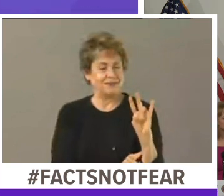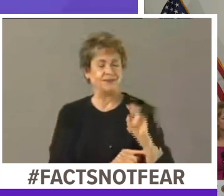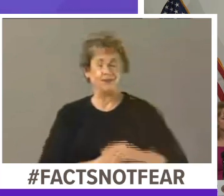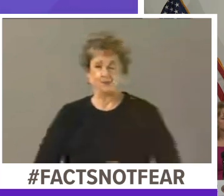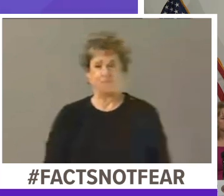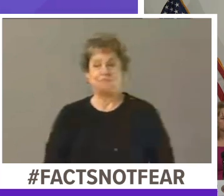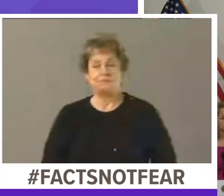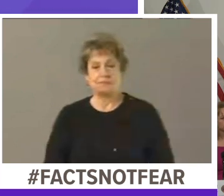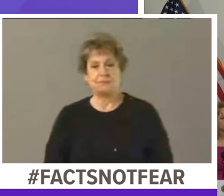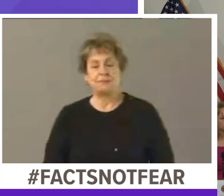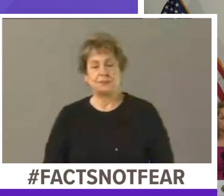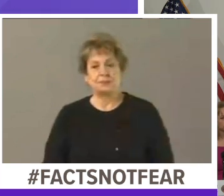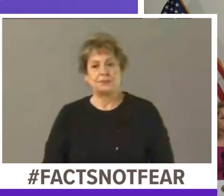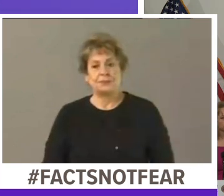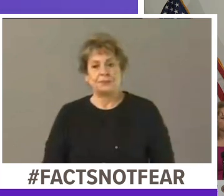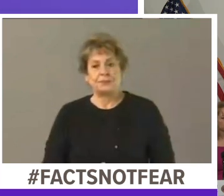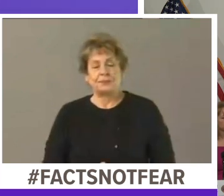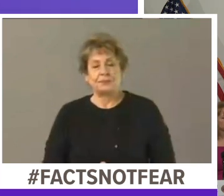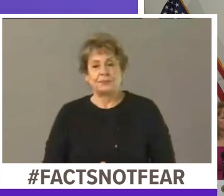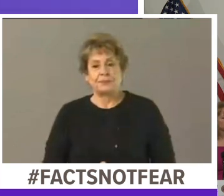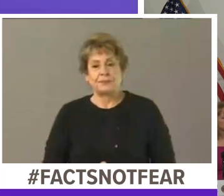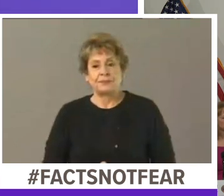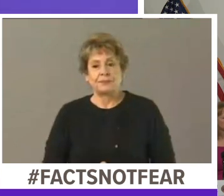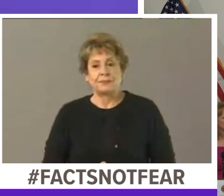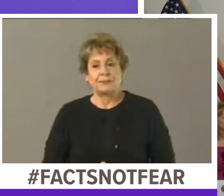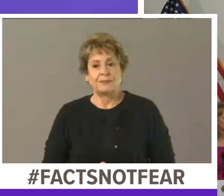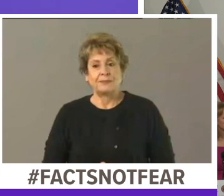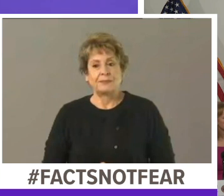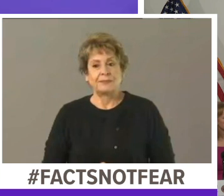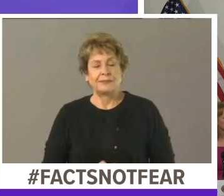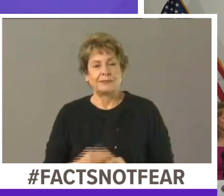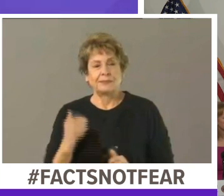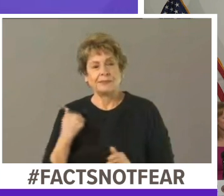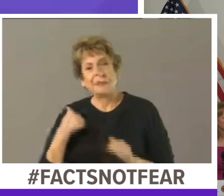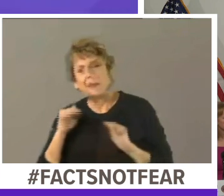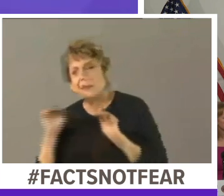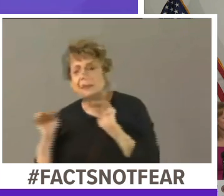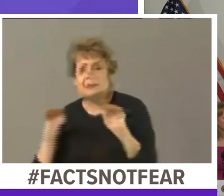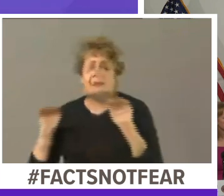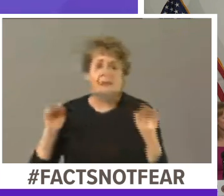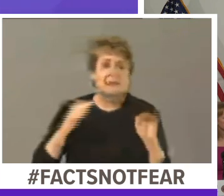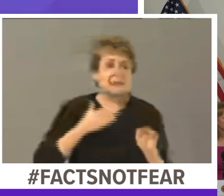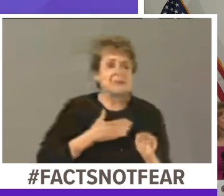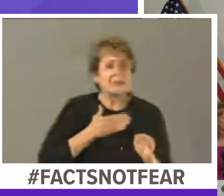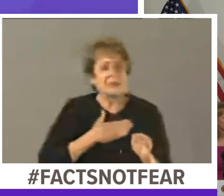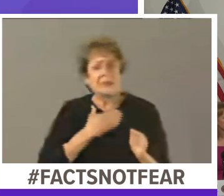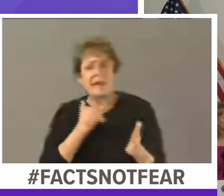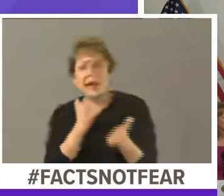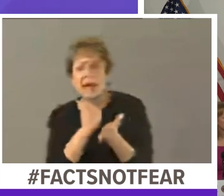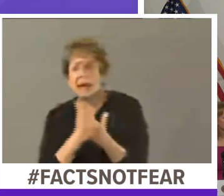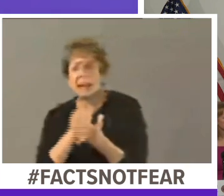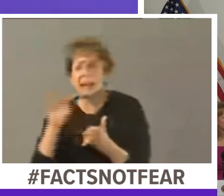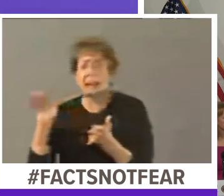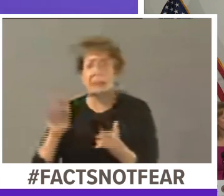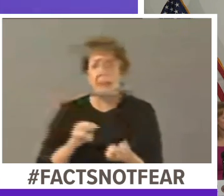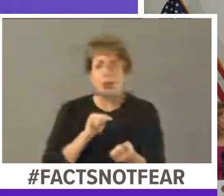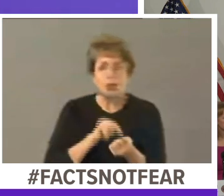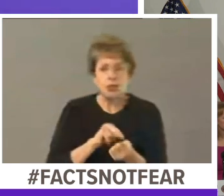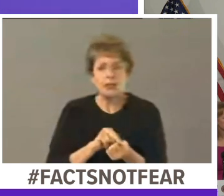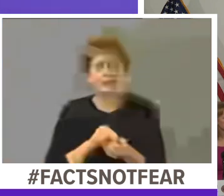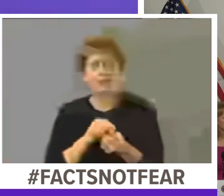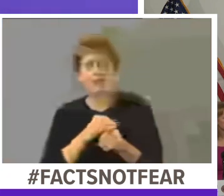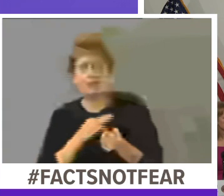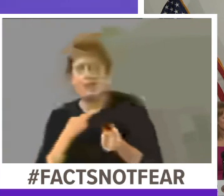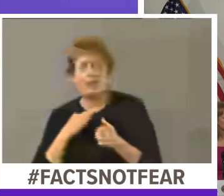said if you want to help our doctors and our nurses and our healthcare workers, if you want to help lighten the heavy